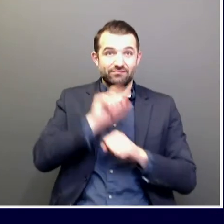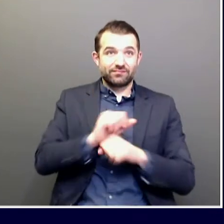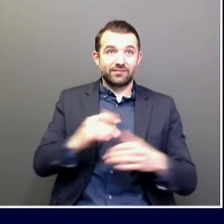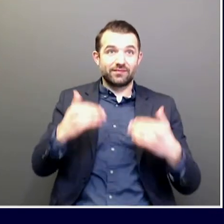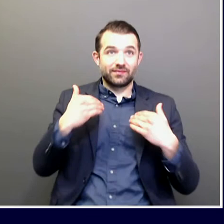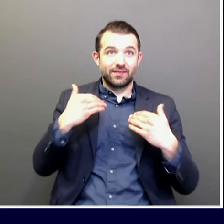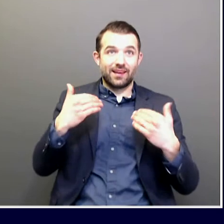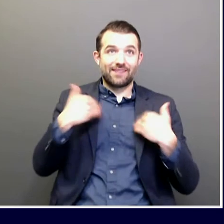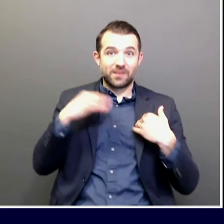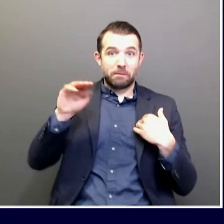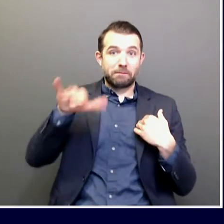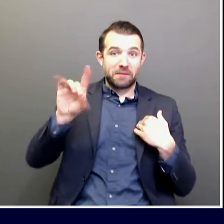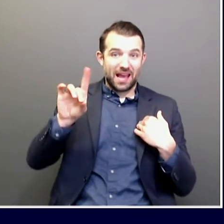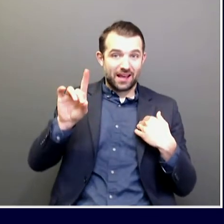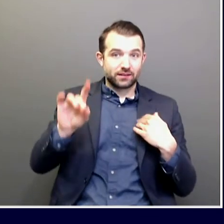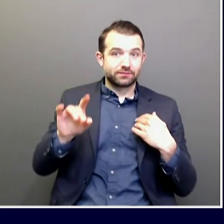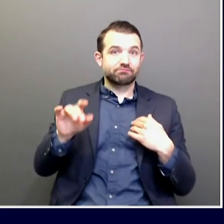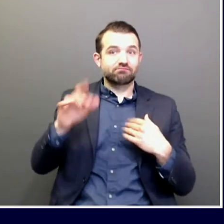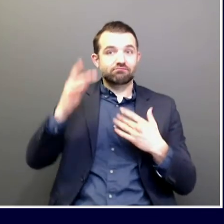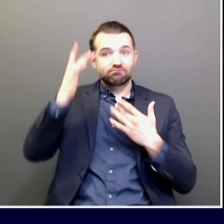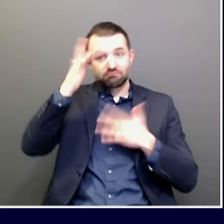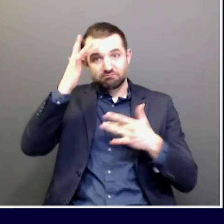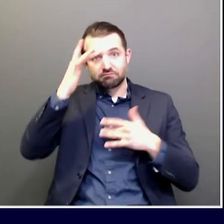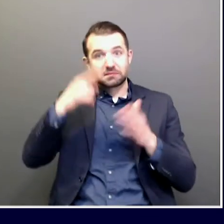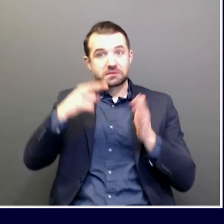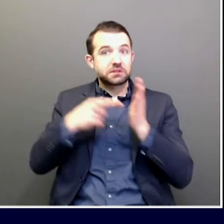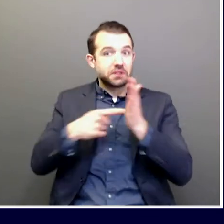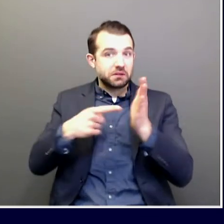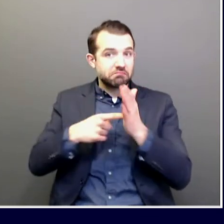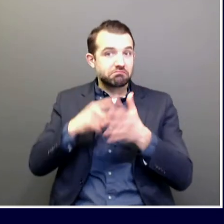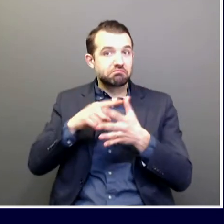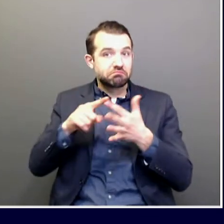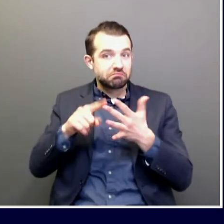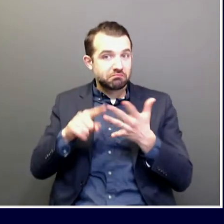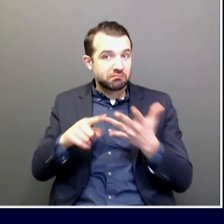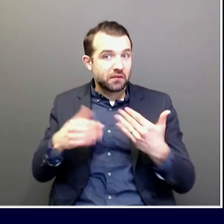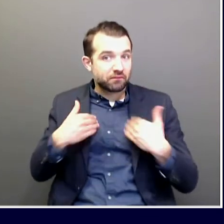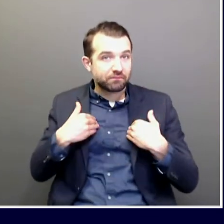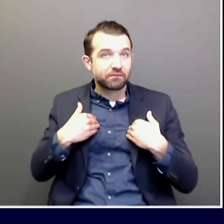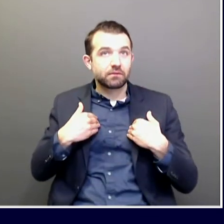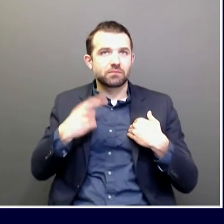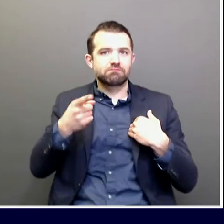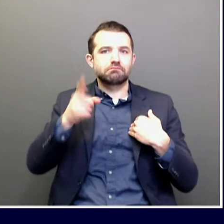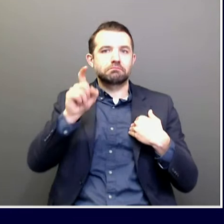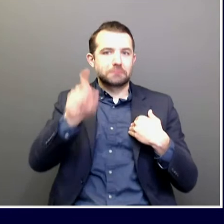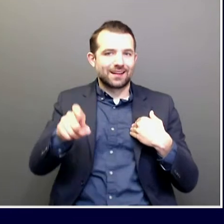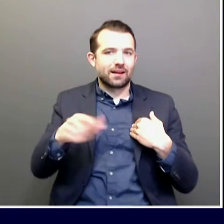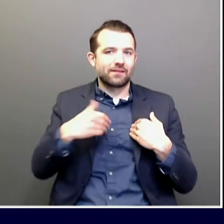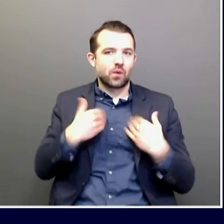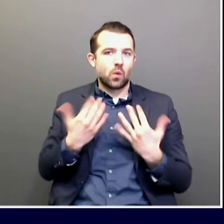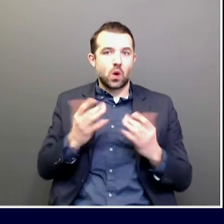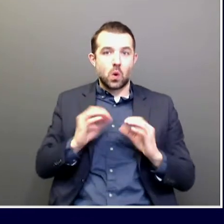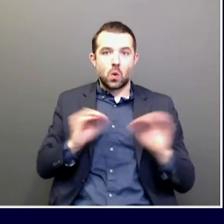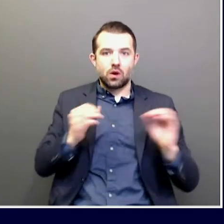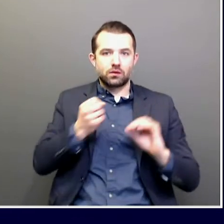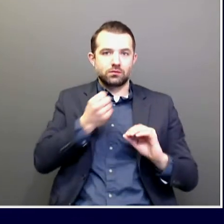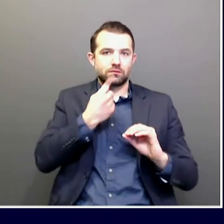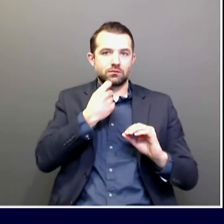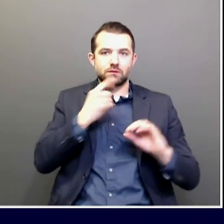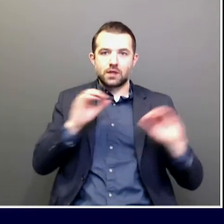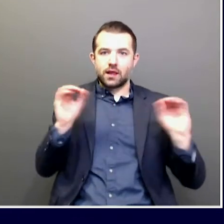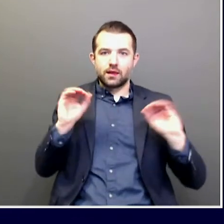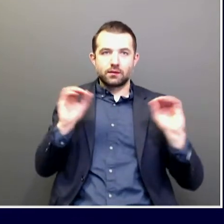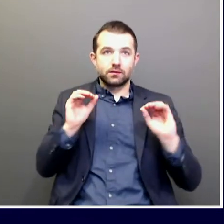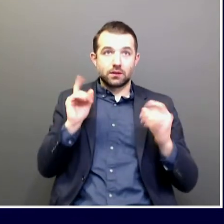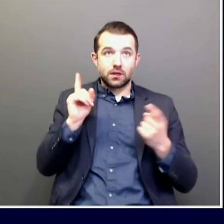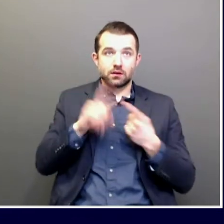That's because being symptomatic is a pretty good indicator that someone is still capable of spreading the virus